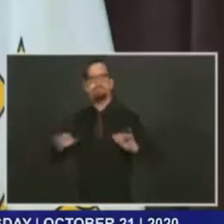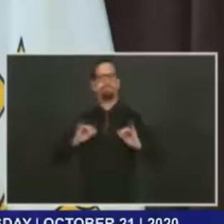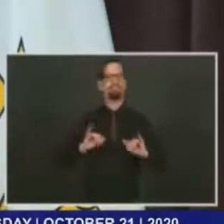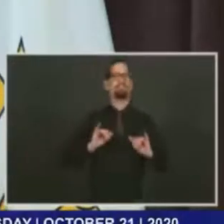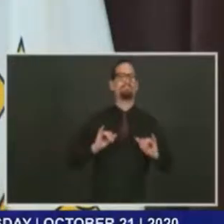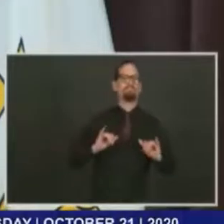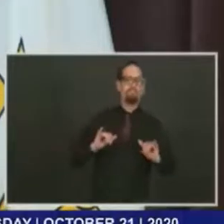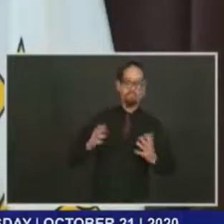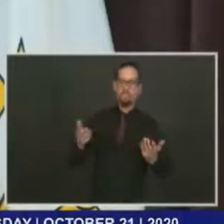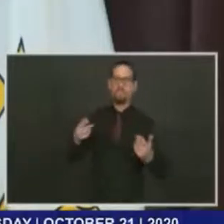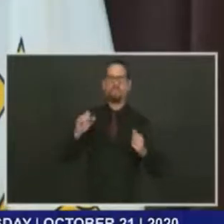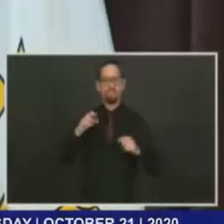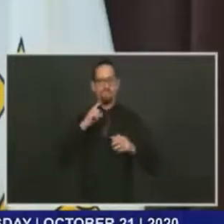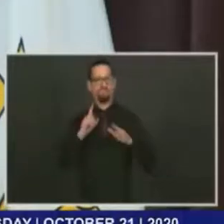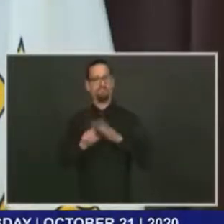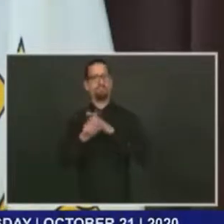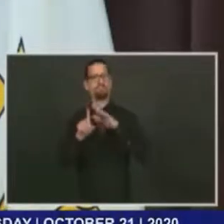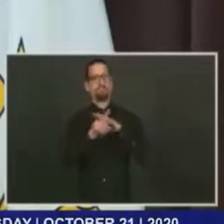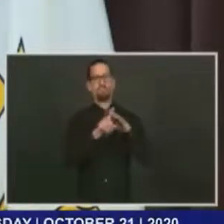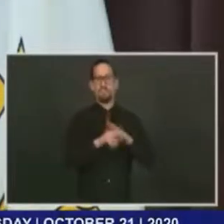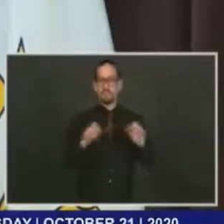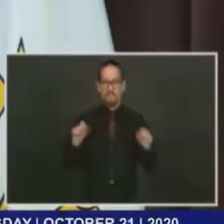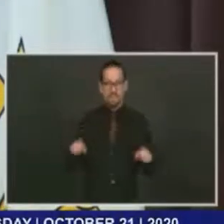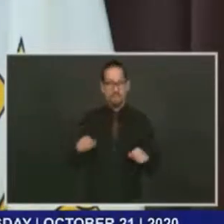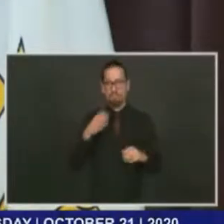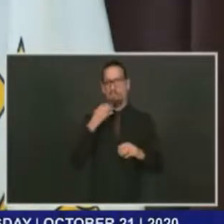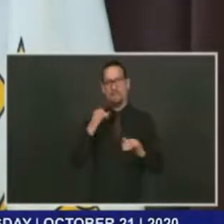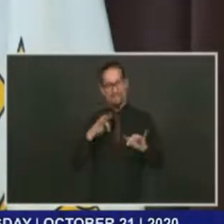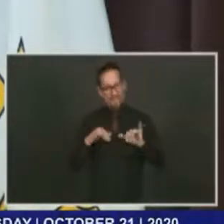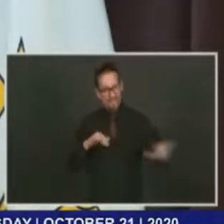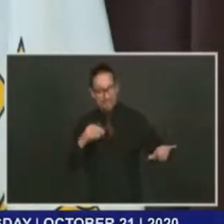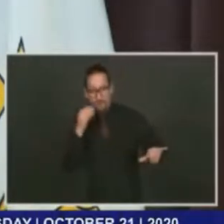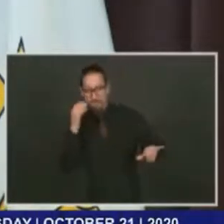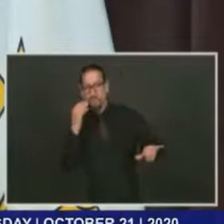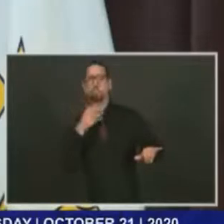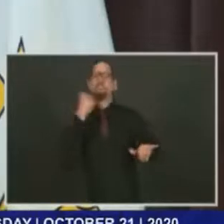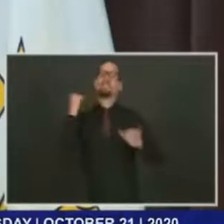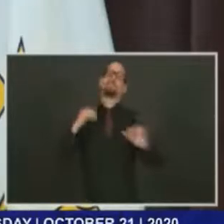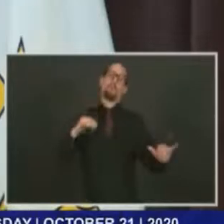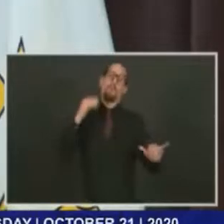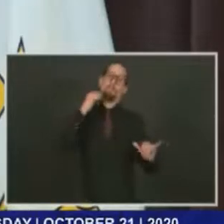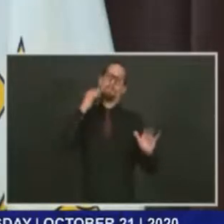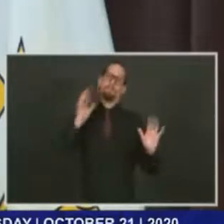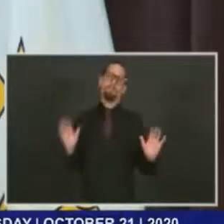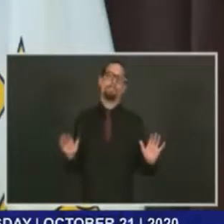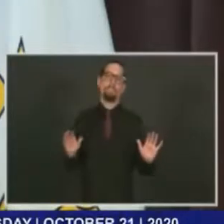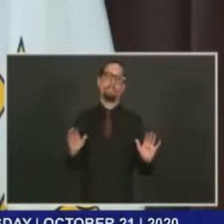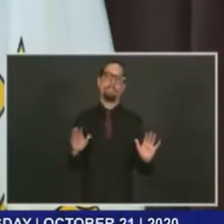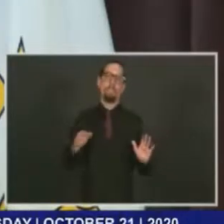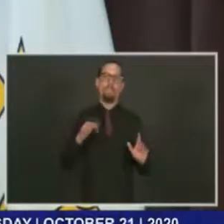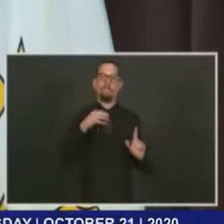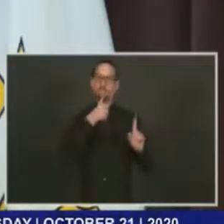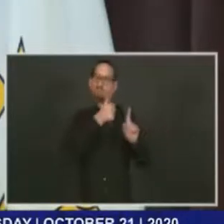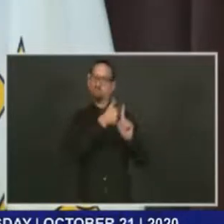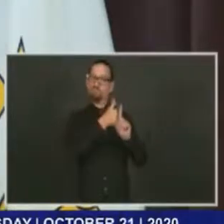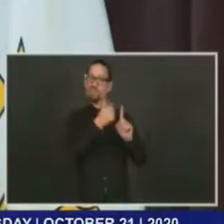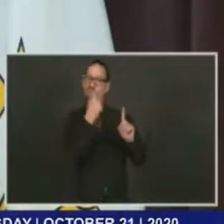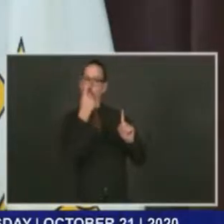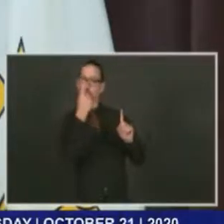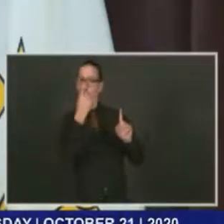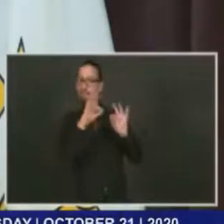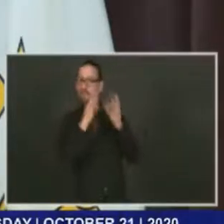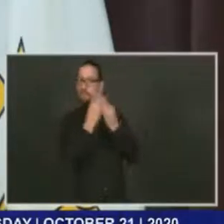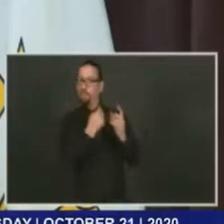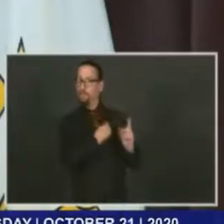able to stay home. If you have someone in your household that has symptoms, particularly the